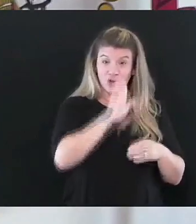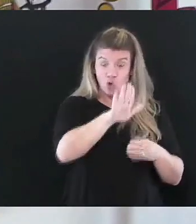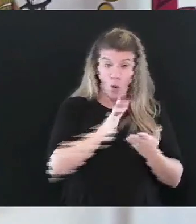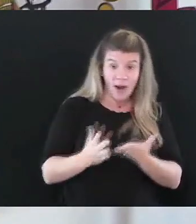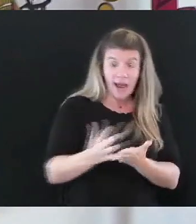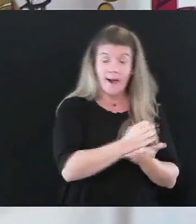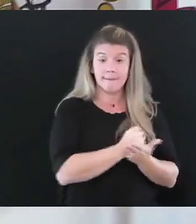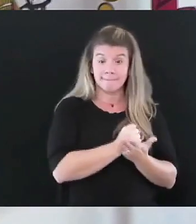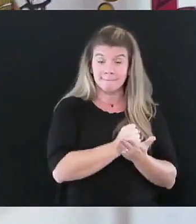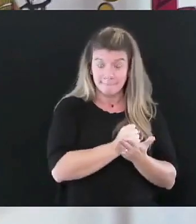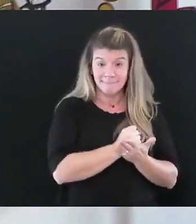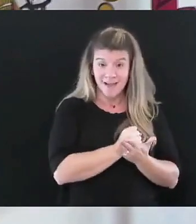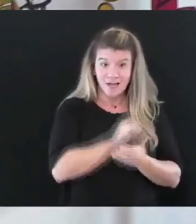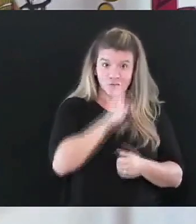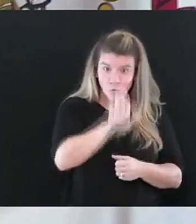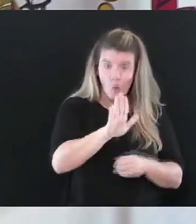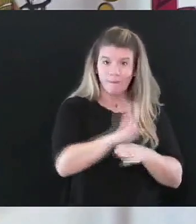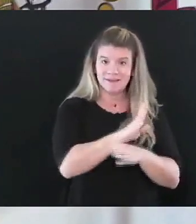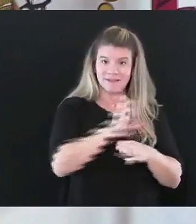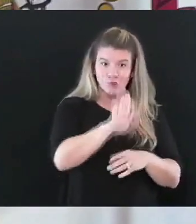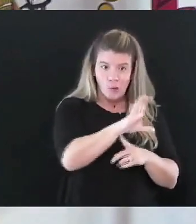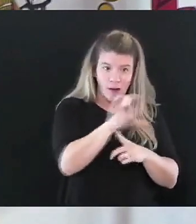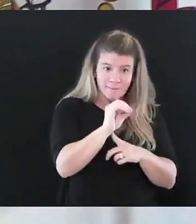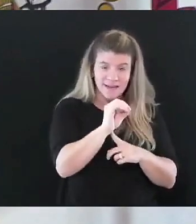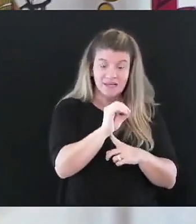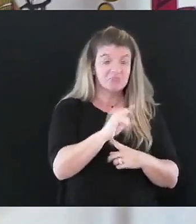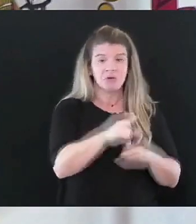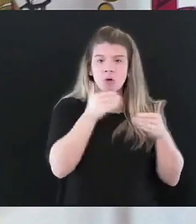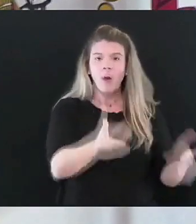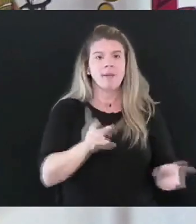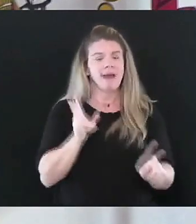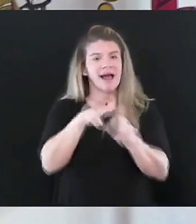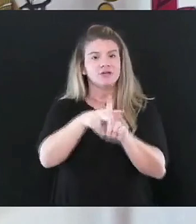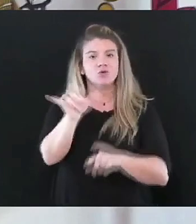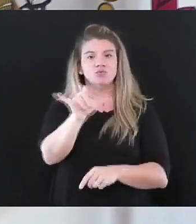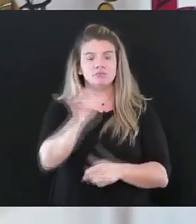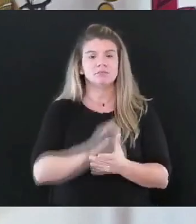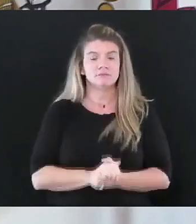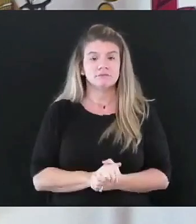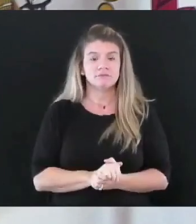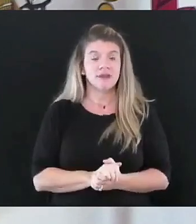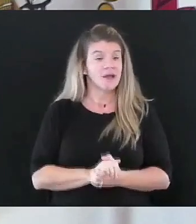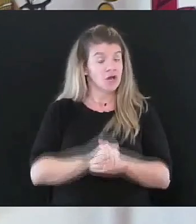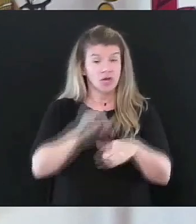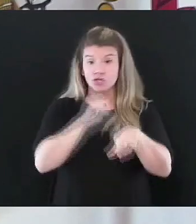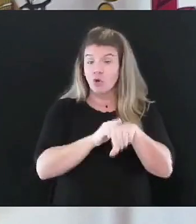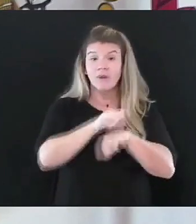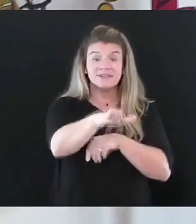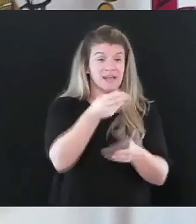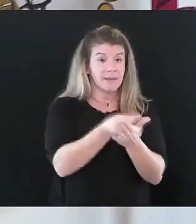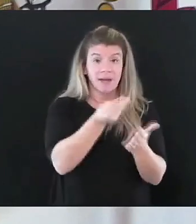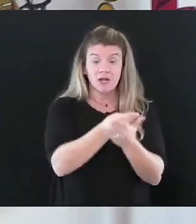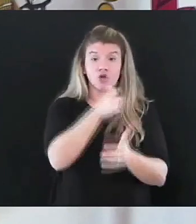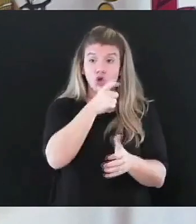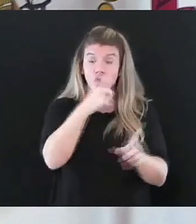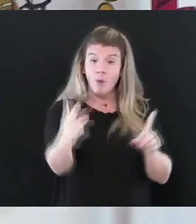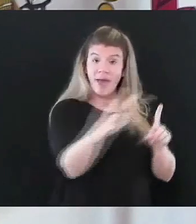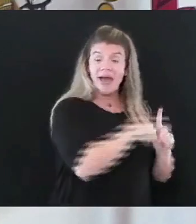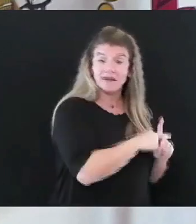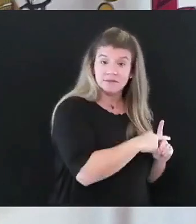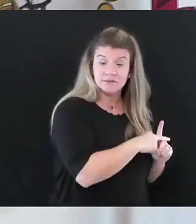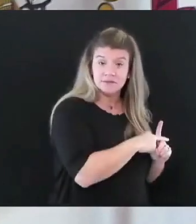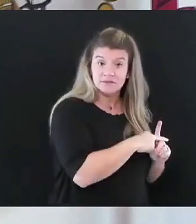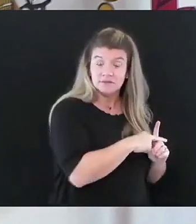your revenue through the profits of your company, you apply. And so we sent out monies to all them. Now, in